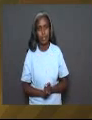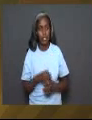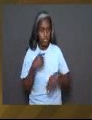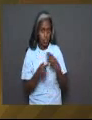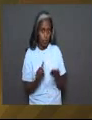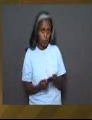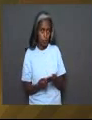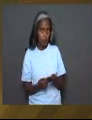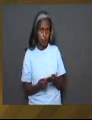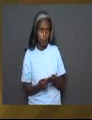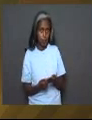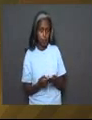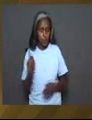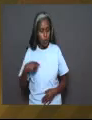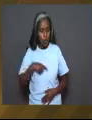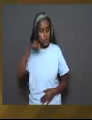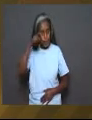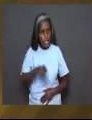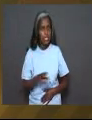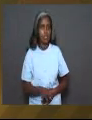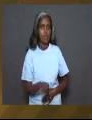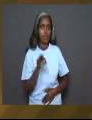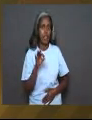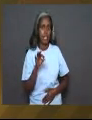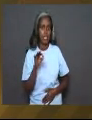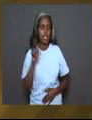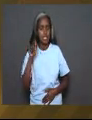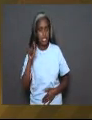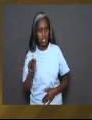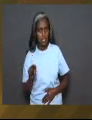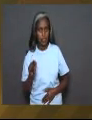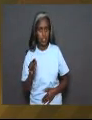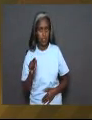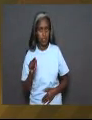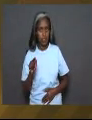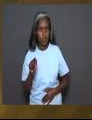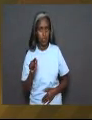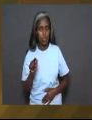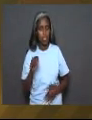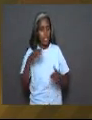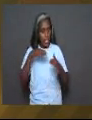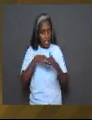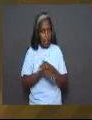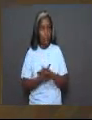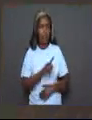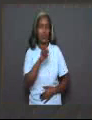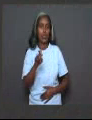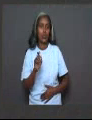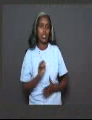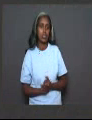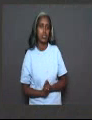Therefore, we must find the derivative of our revenue equation.